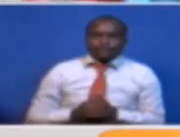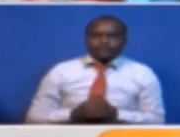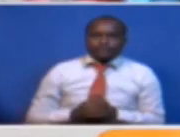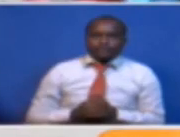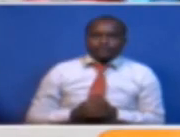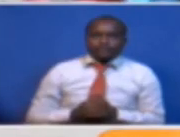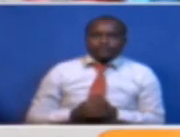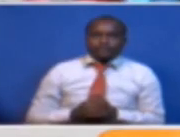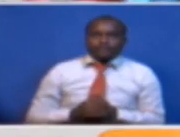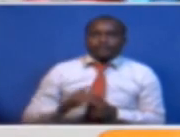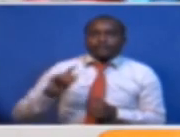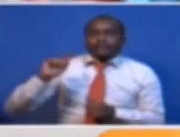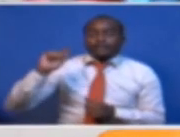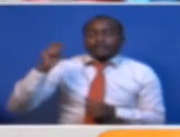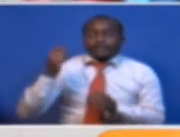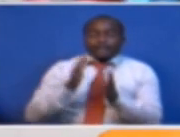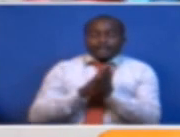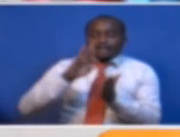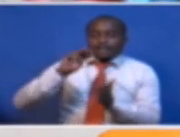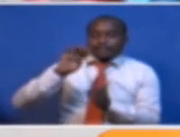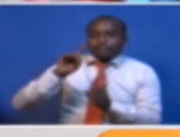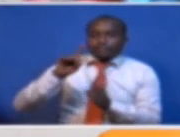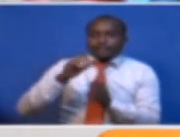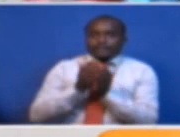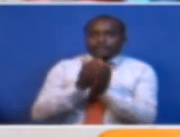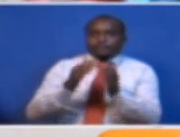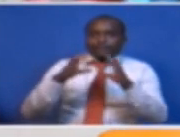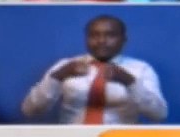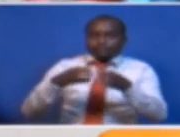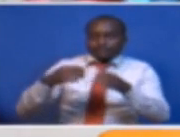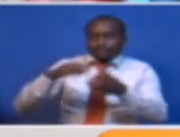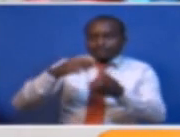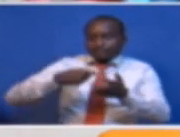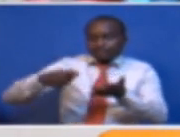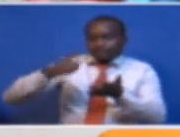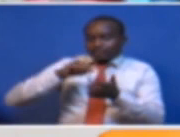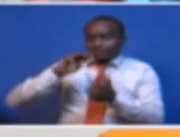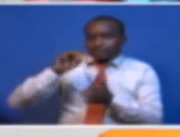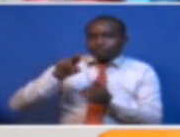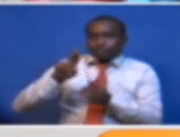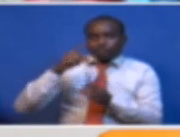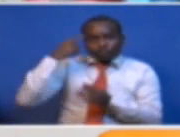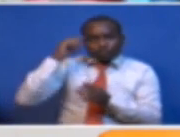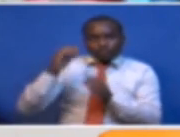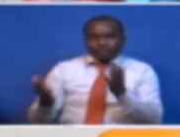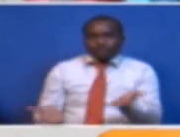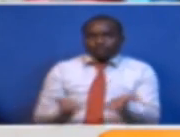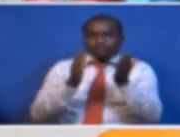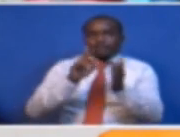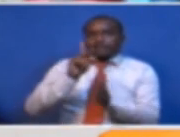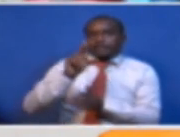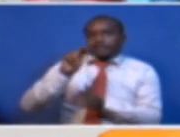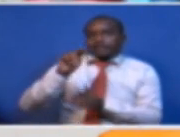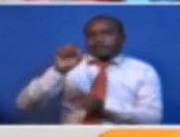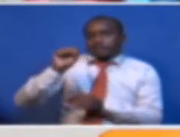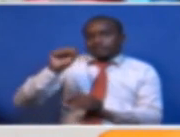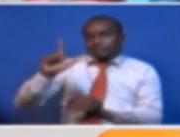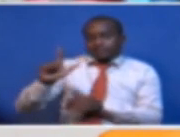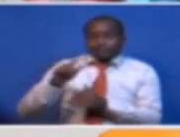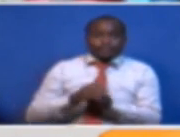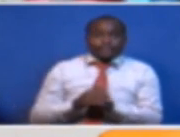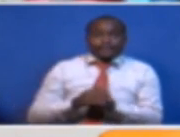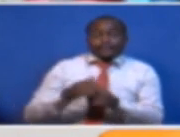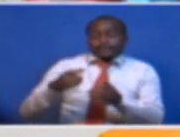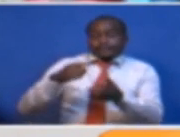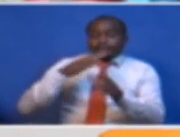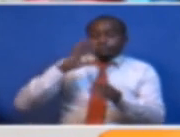Kenya and the Mediterranean Shipping Company has signed a Memorandum of Understanding for the revival of the Kenya National Shipping Line. Speaking during the signing